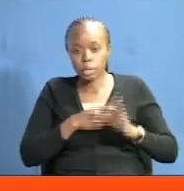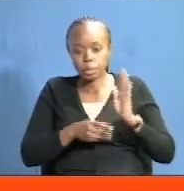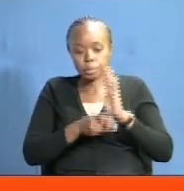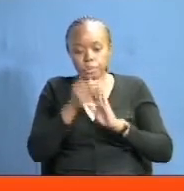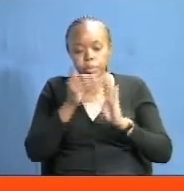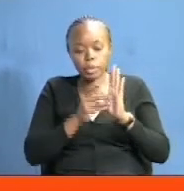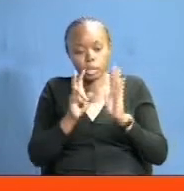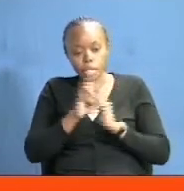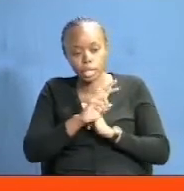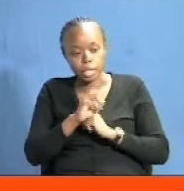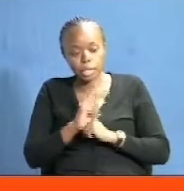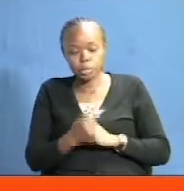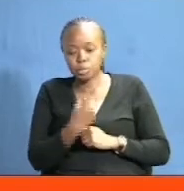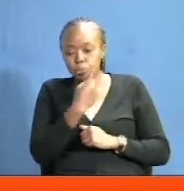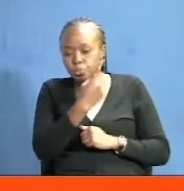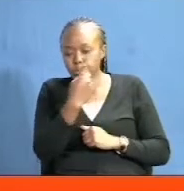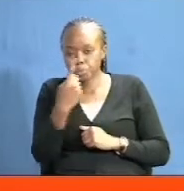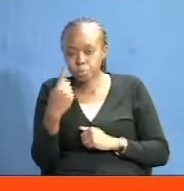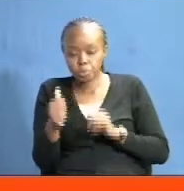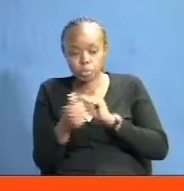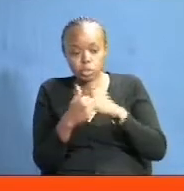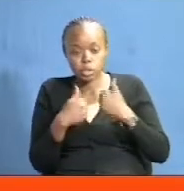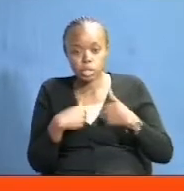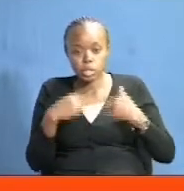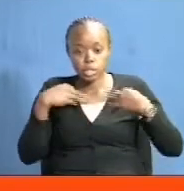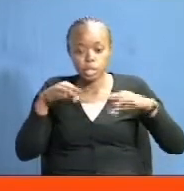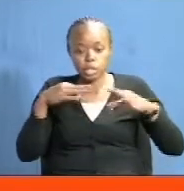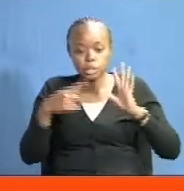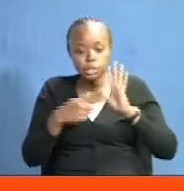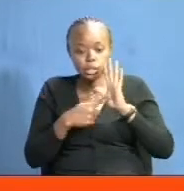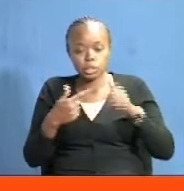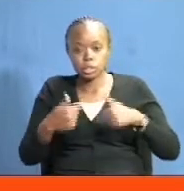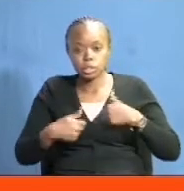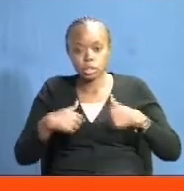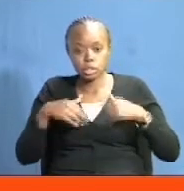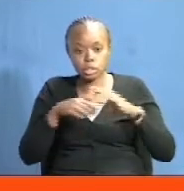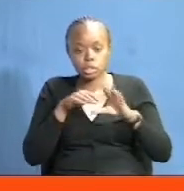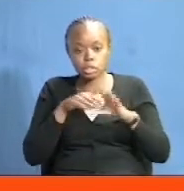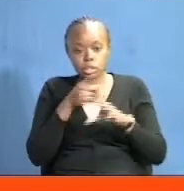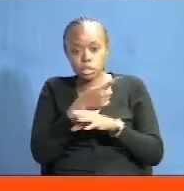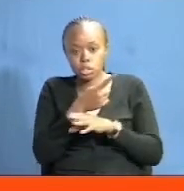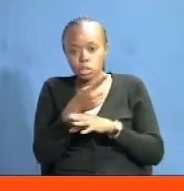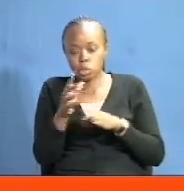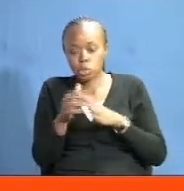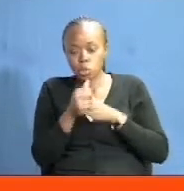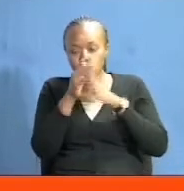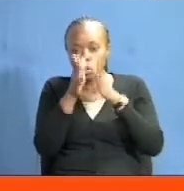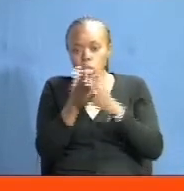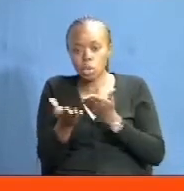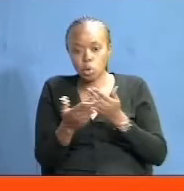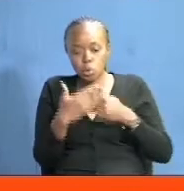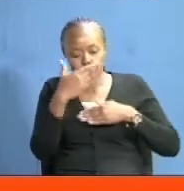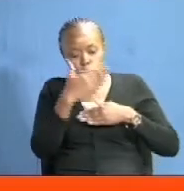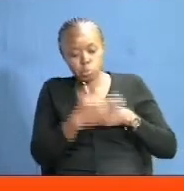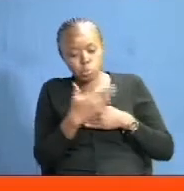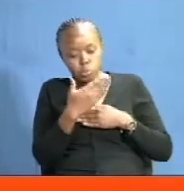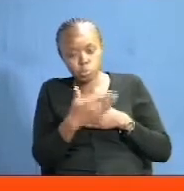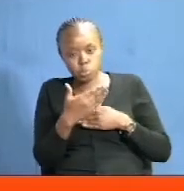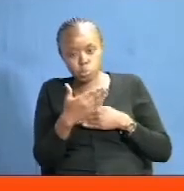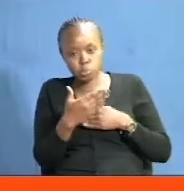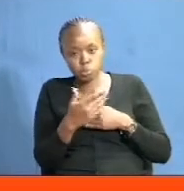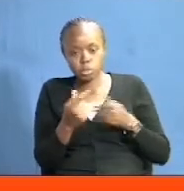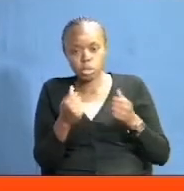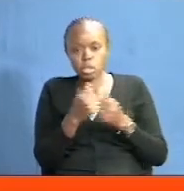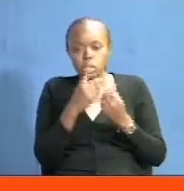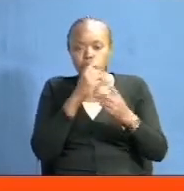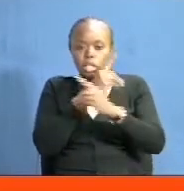we see individuals being stifled to freely express themselves out there, student leaders should be on the forefront to